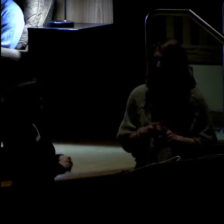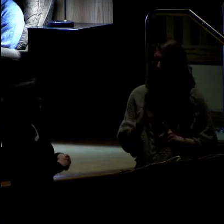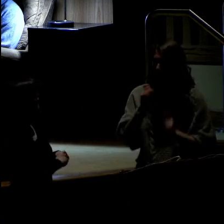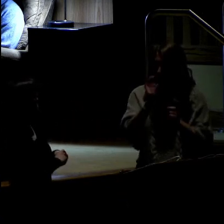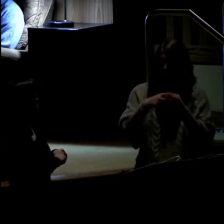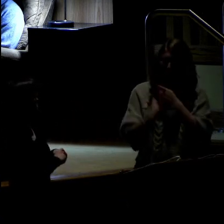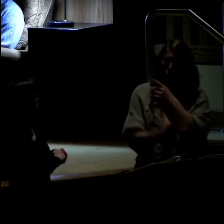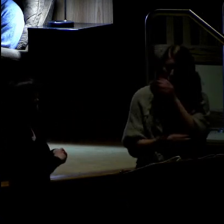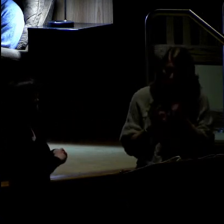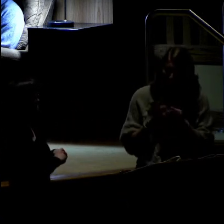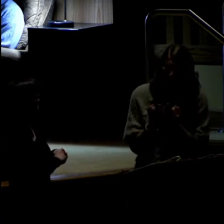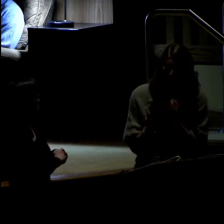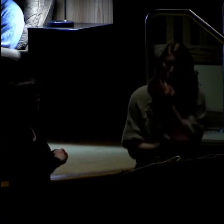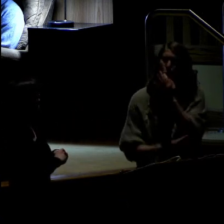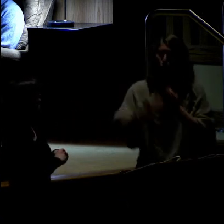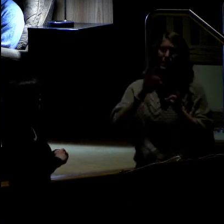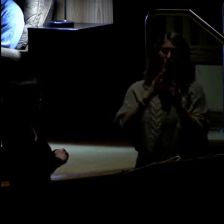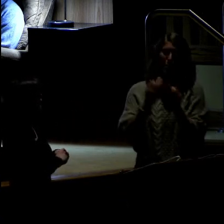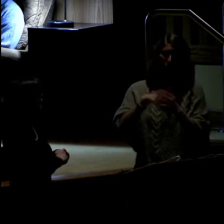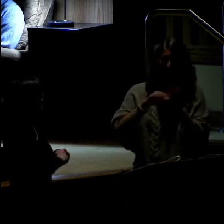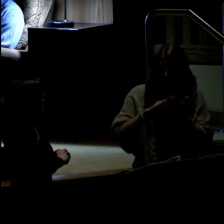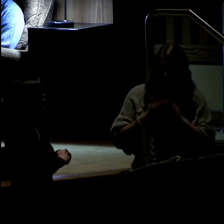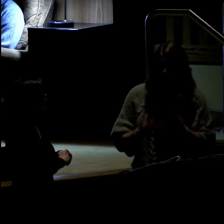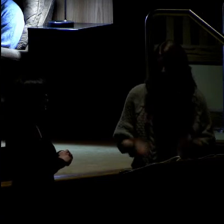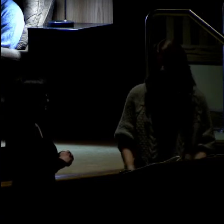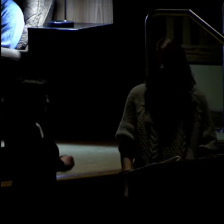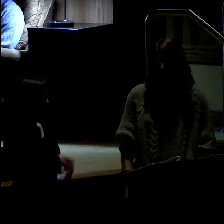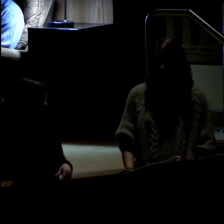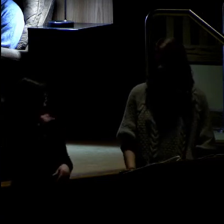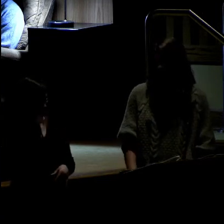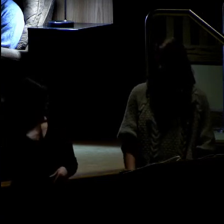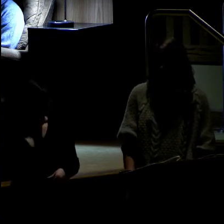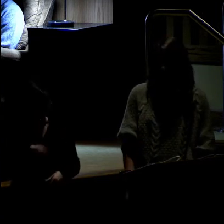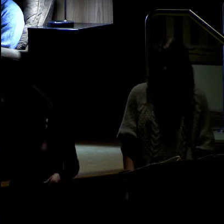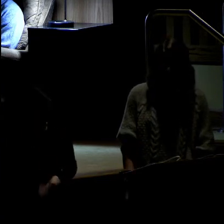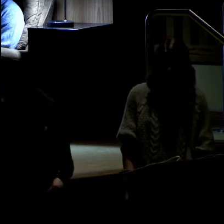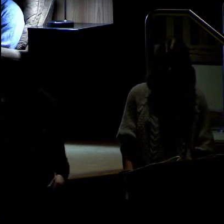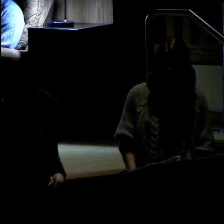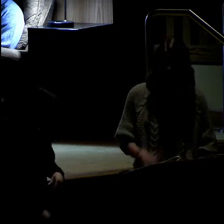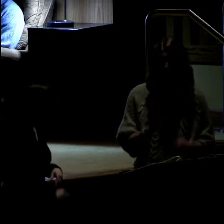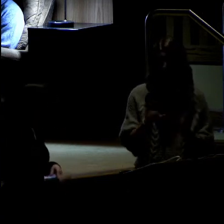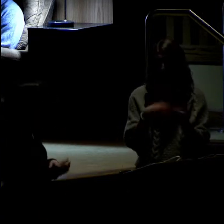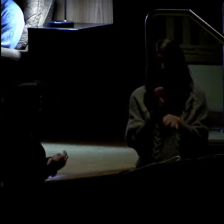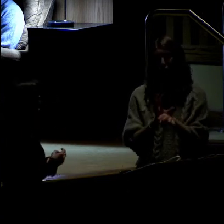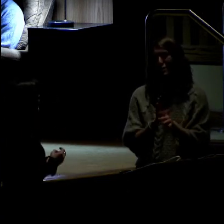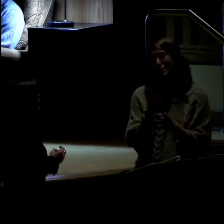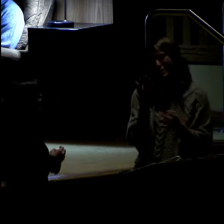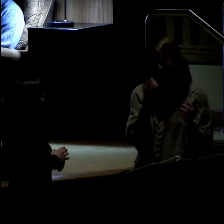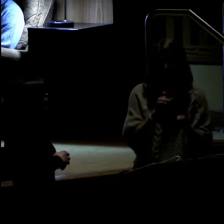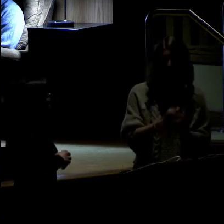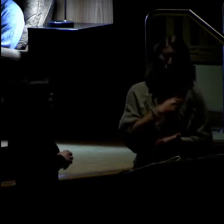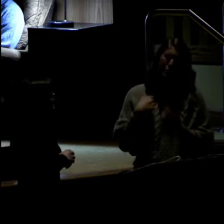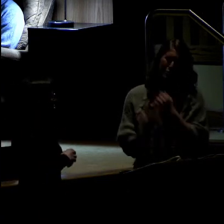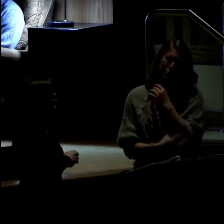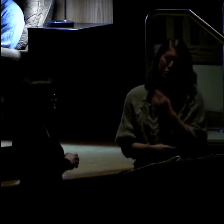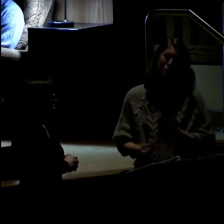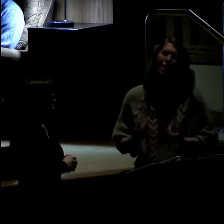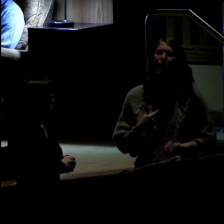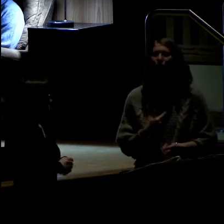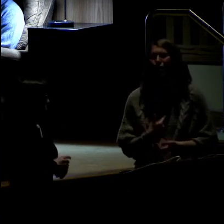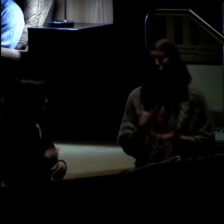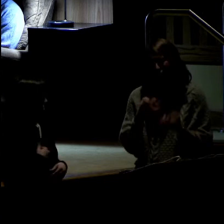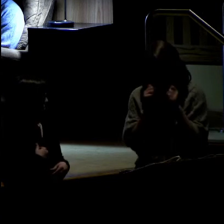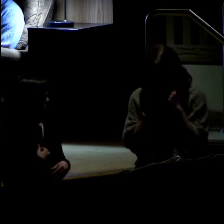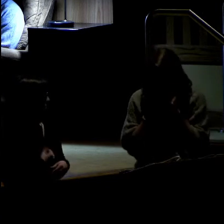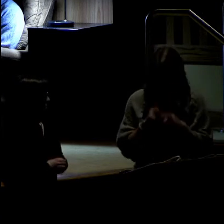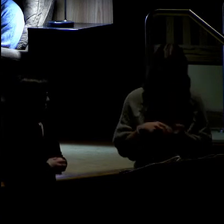The poorest family in town. Guess that's us, Katie. We are poor. The whole church says we are. I just want to cry. What are my friends